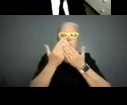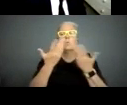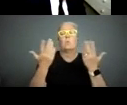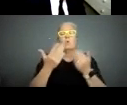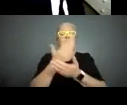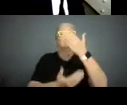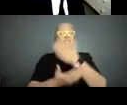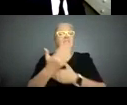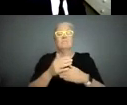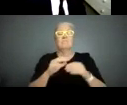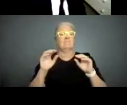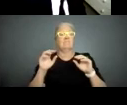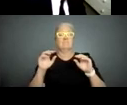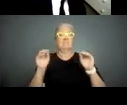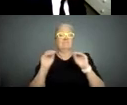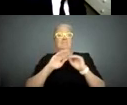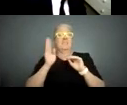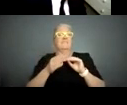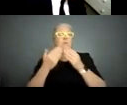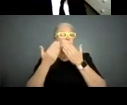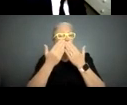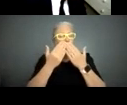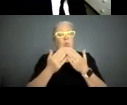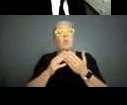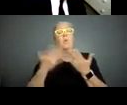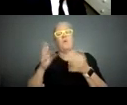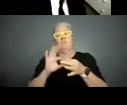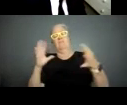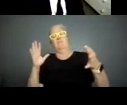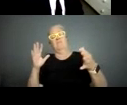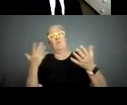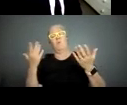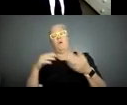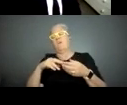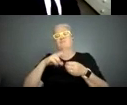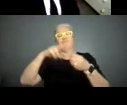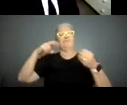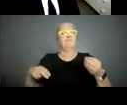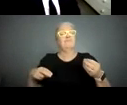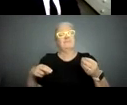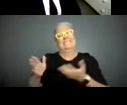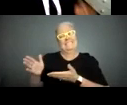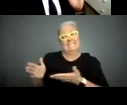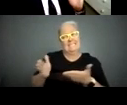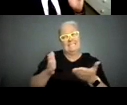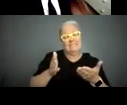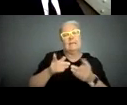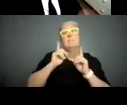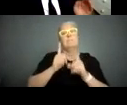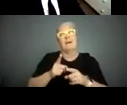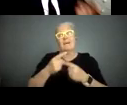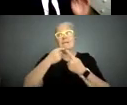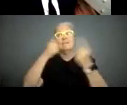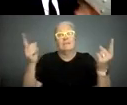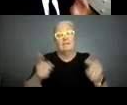don't drop out. We need to mobilize the international community and remind people that SDG 4 says